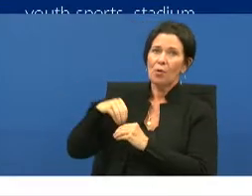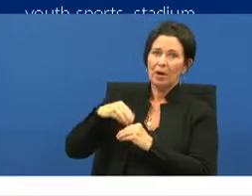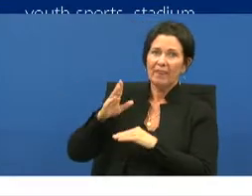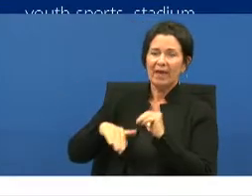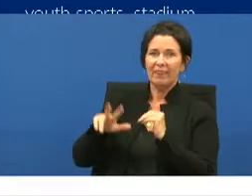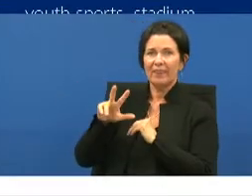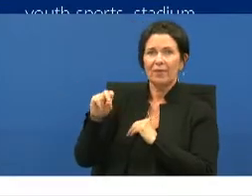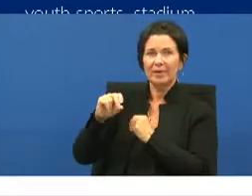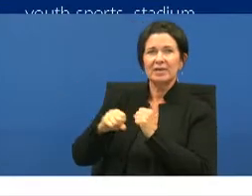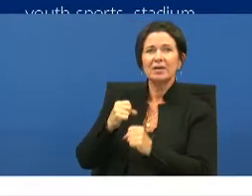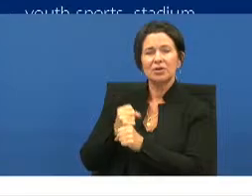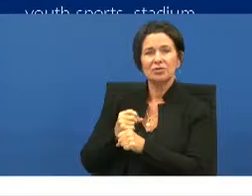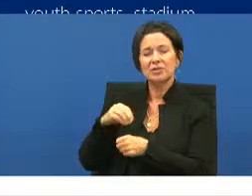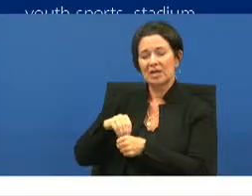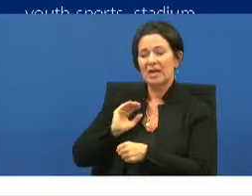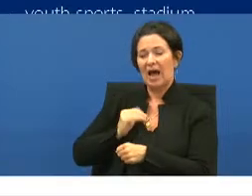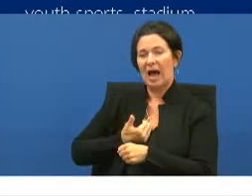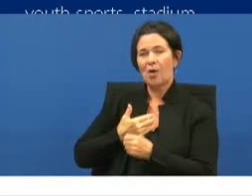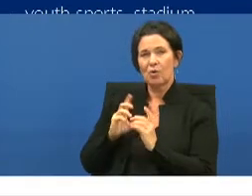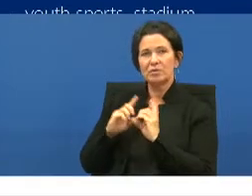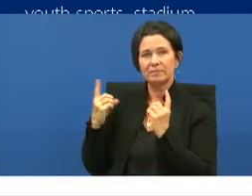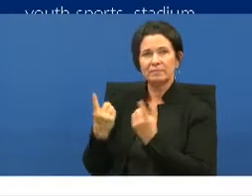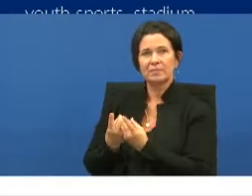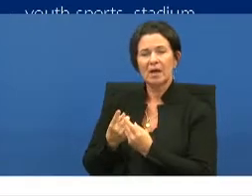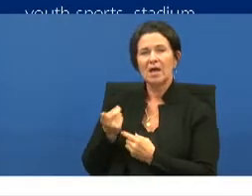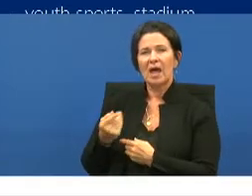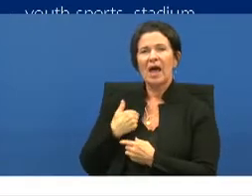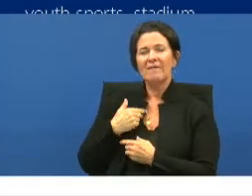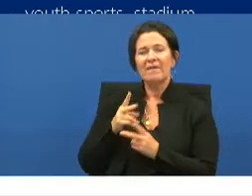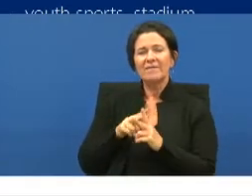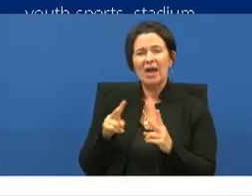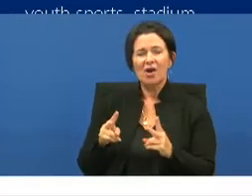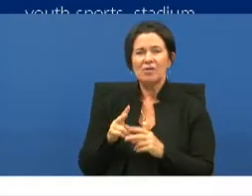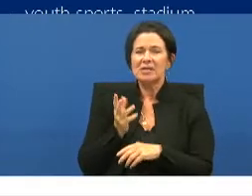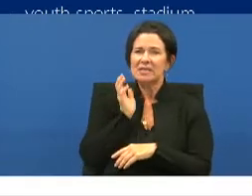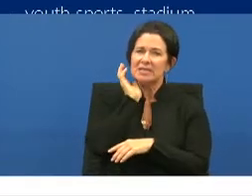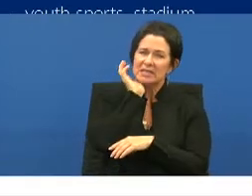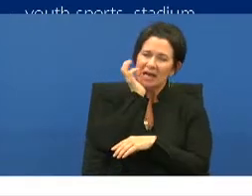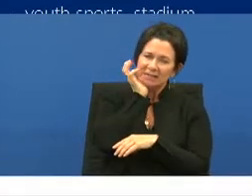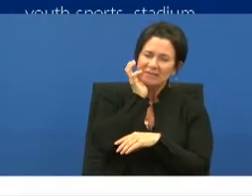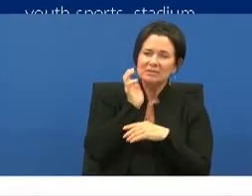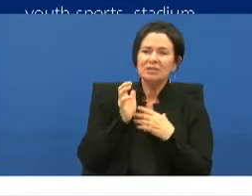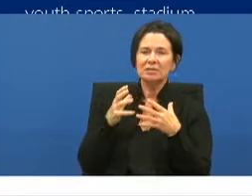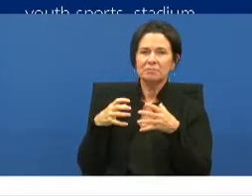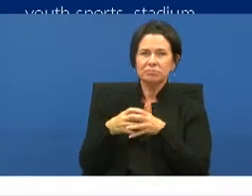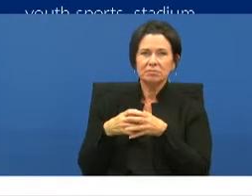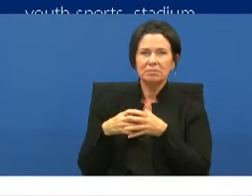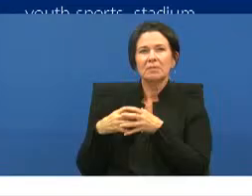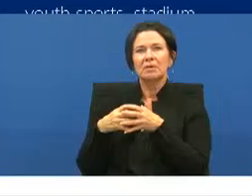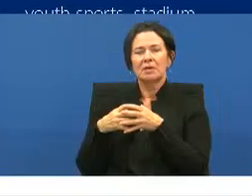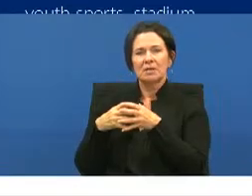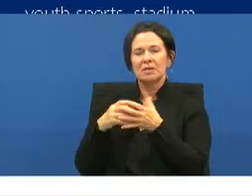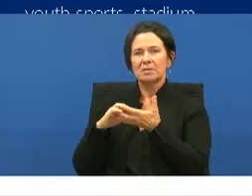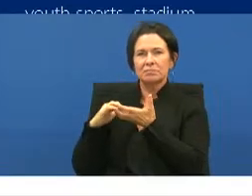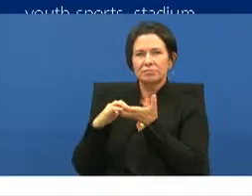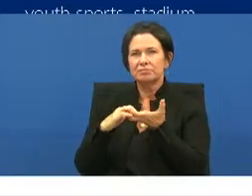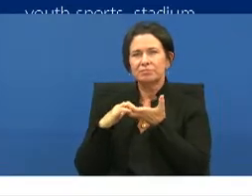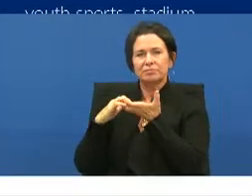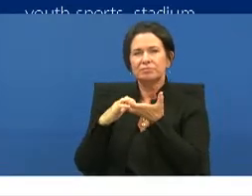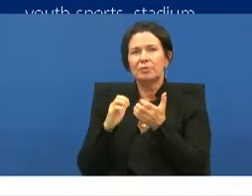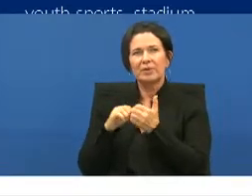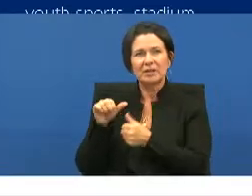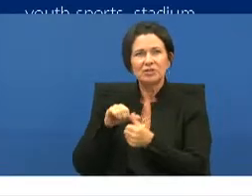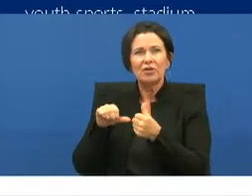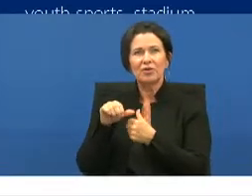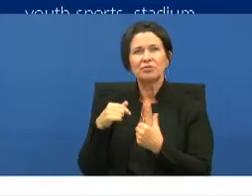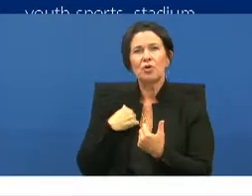largest in what we do in this very tight niche of transformative placemaking development plans. So I